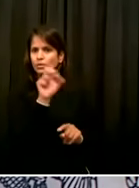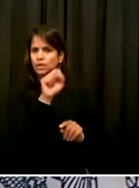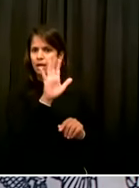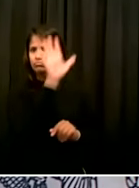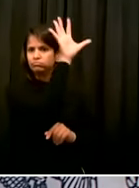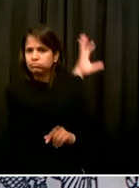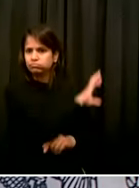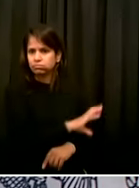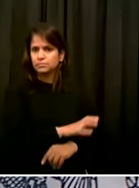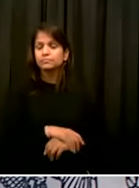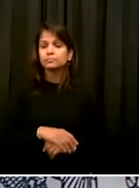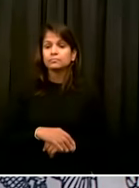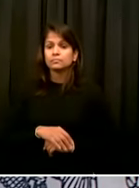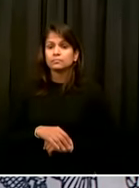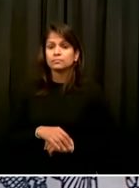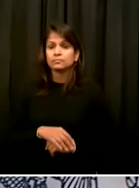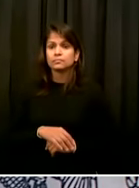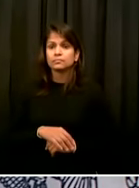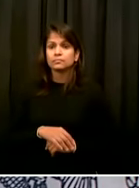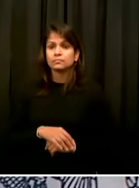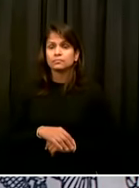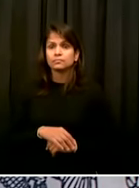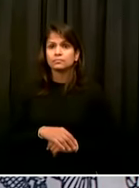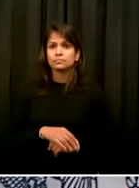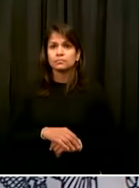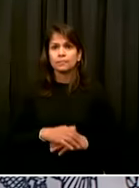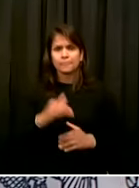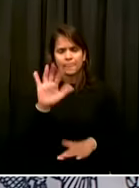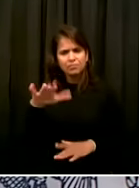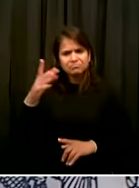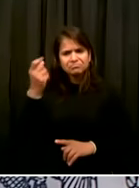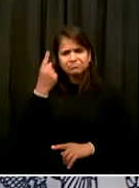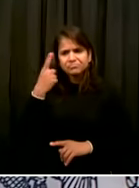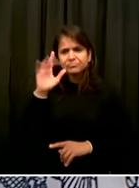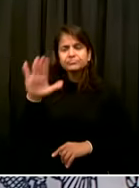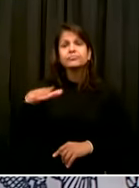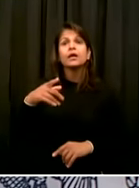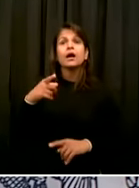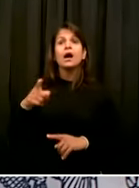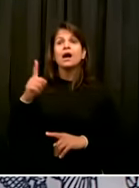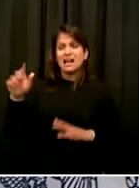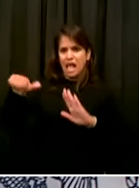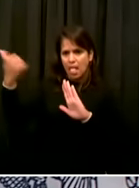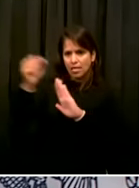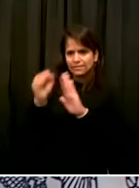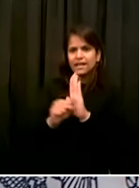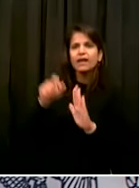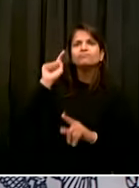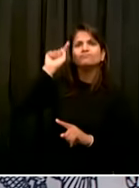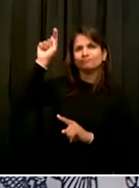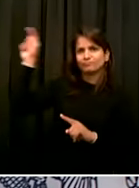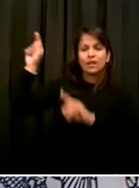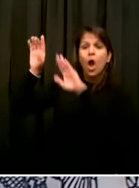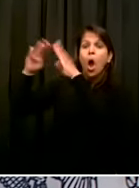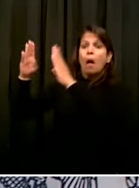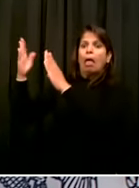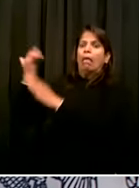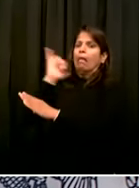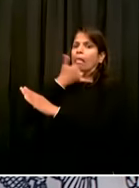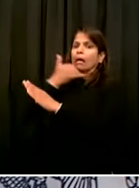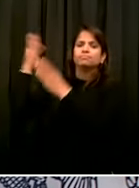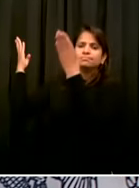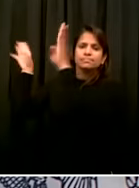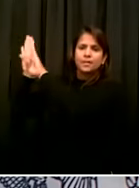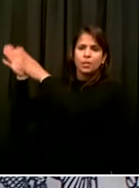we're getting are from states that have not controlled the disease. Many of them, not all of them, but many of them did